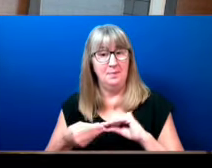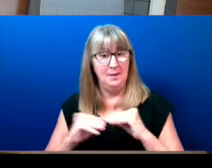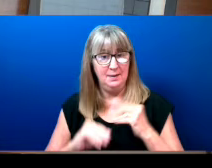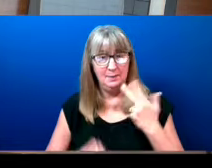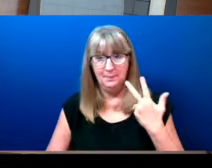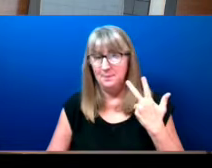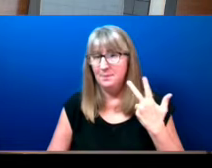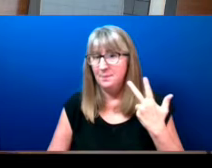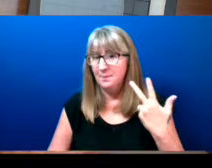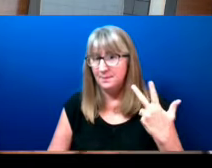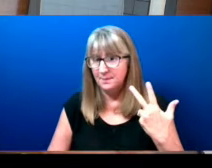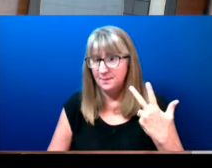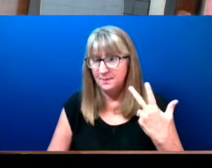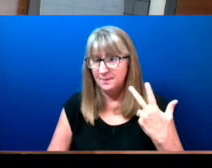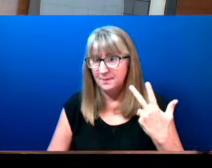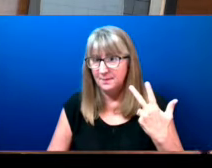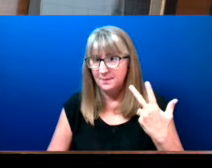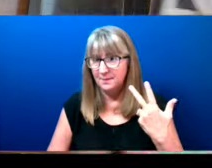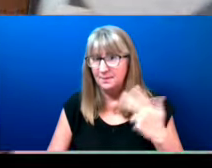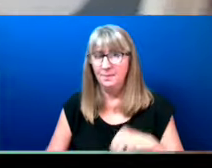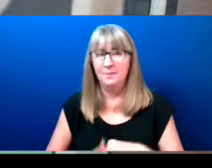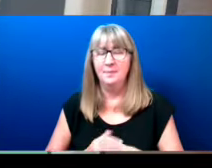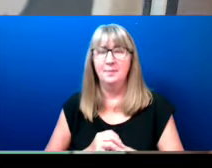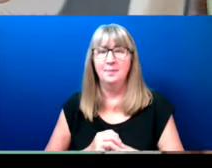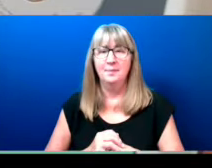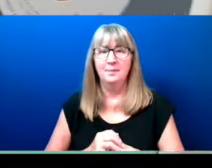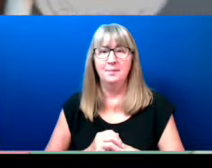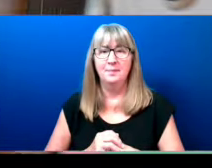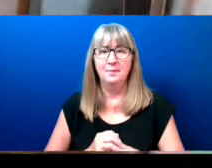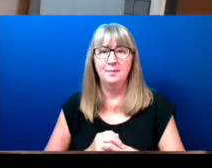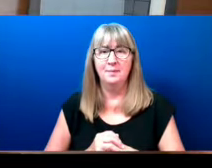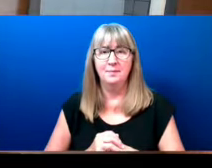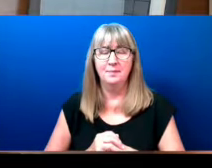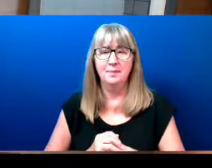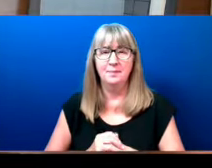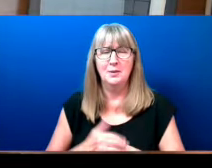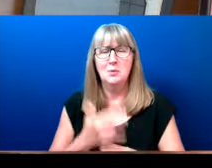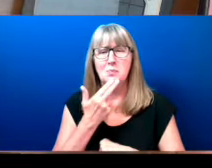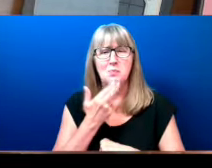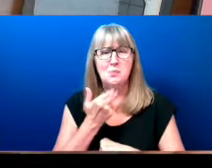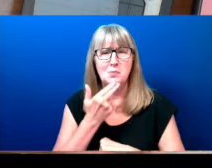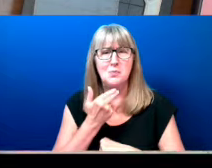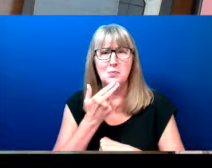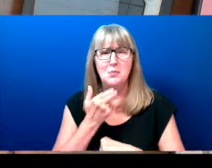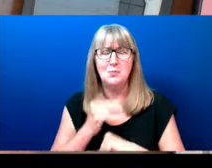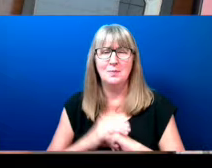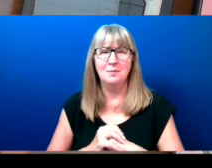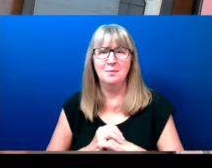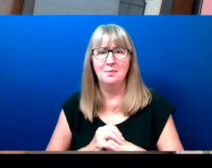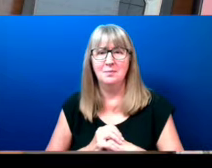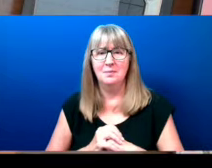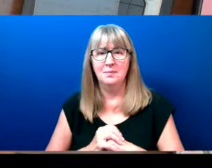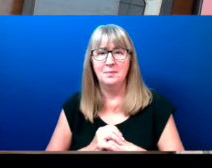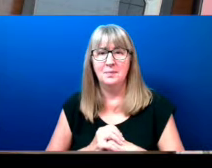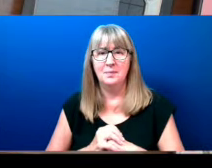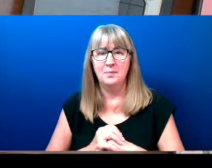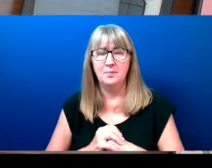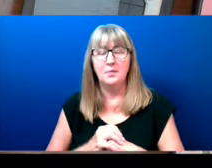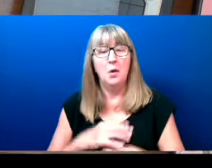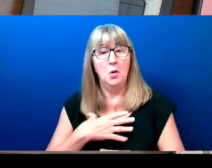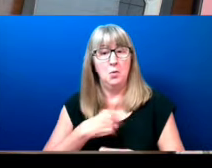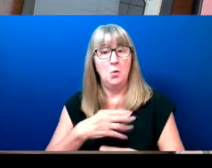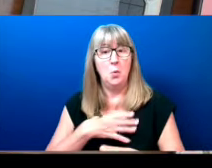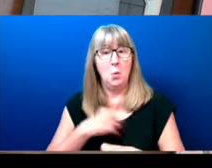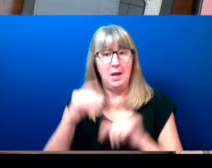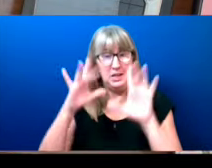Okay, now the next card that I want to show you how to make is this cute one that I did with